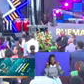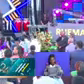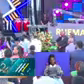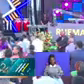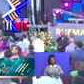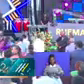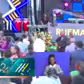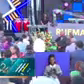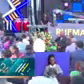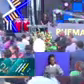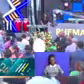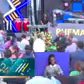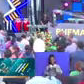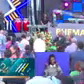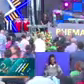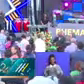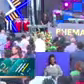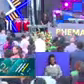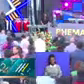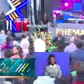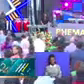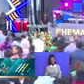happening the